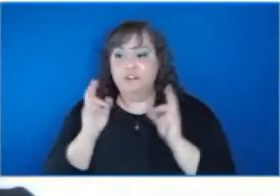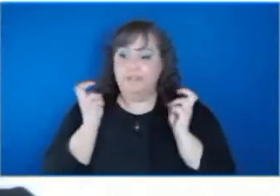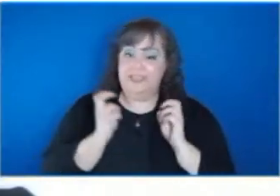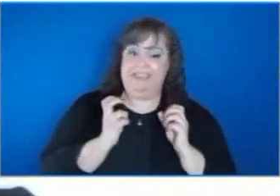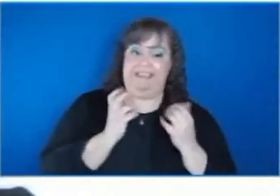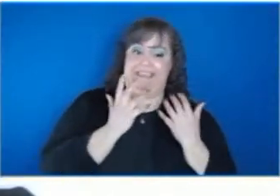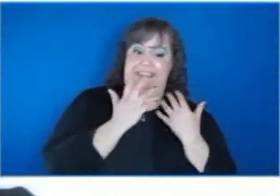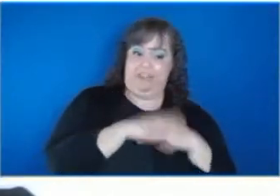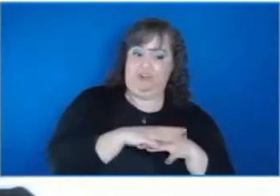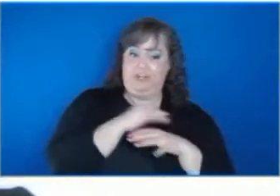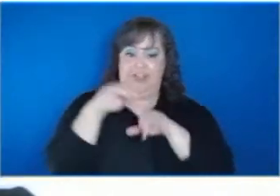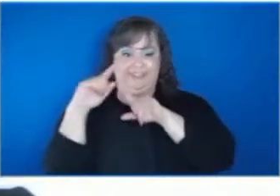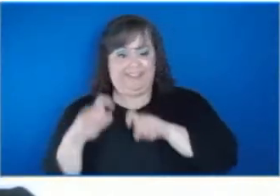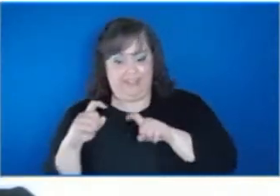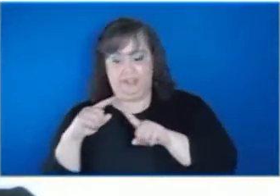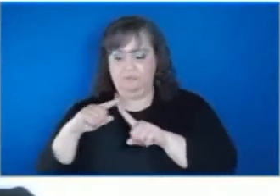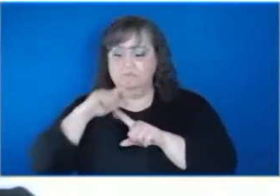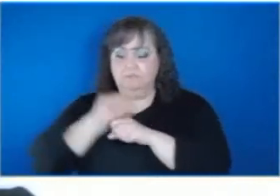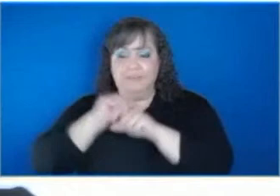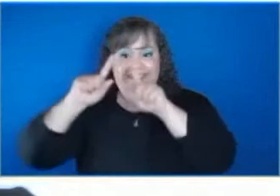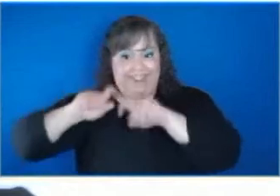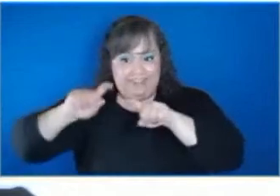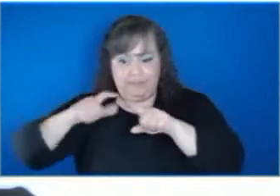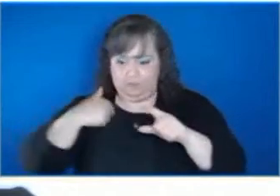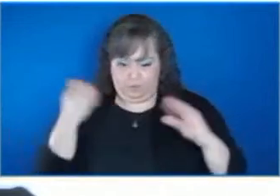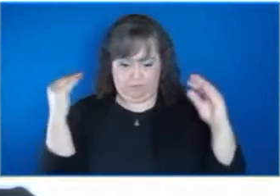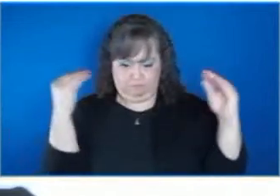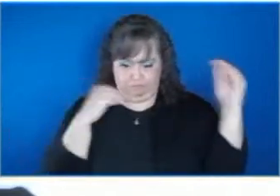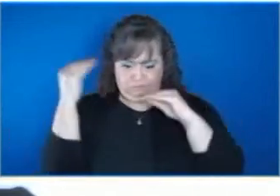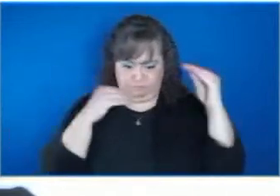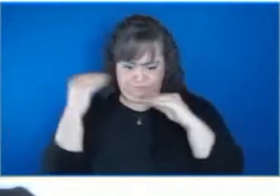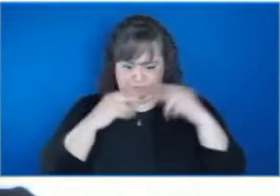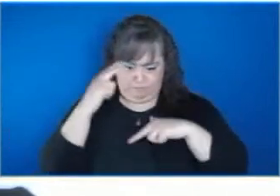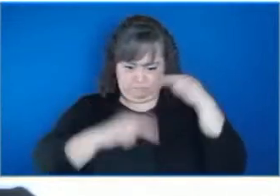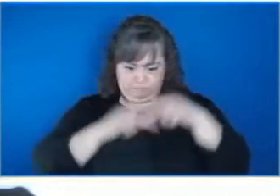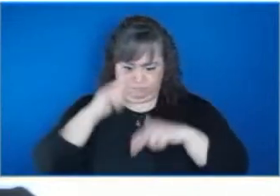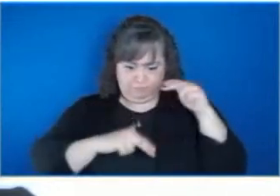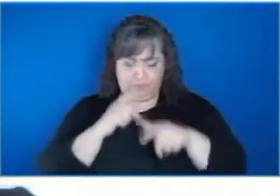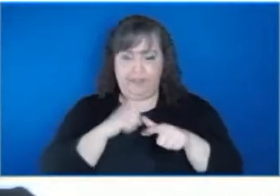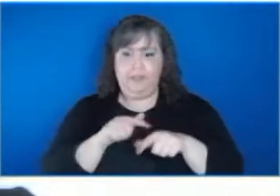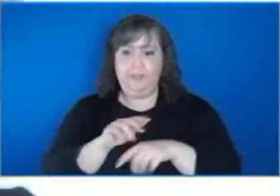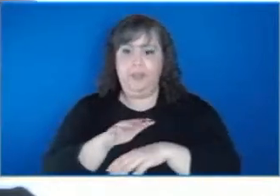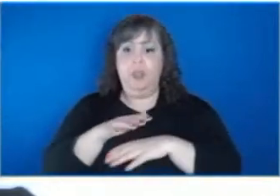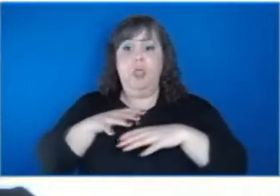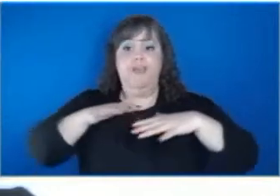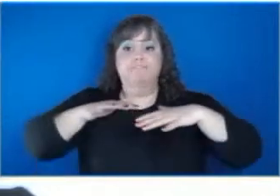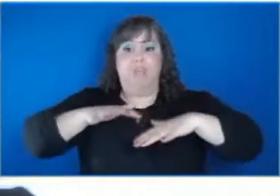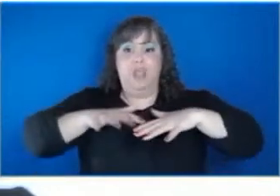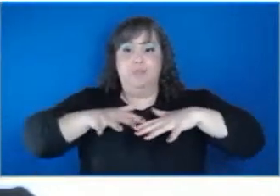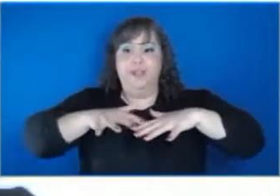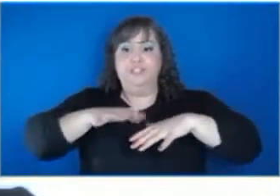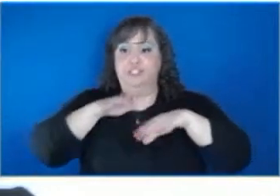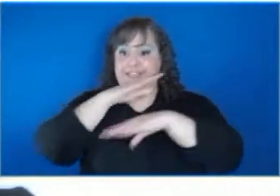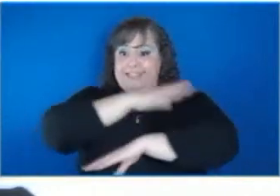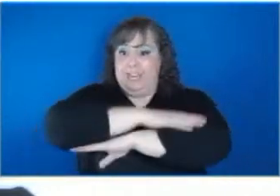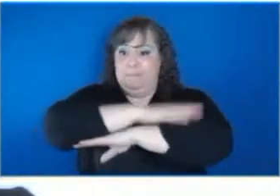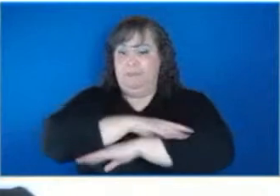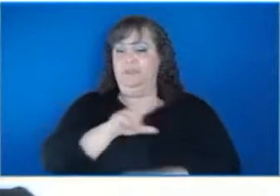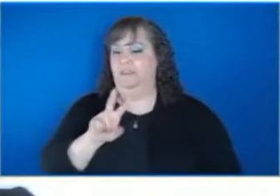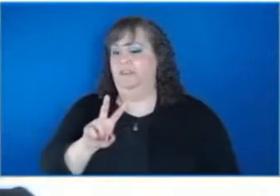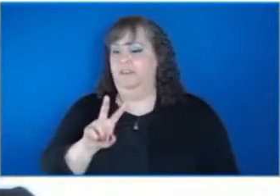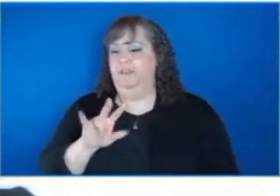was a bare structure, we put it all together, and then we put it on a vibration table, and seeing that spacecraft shaking